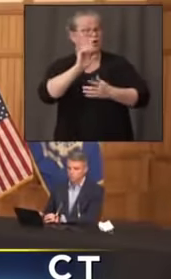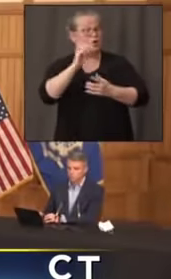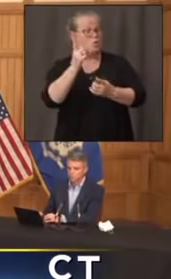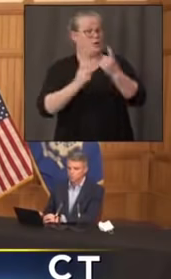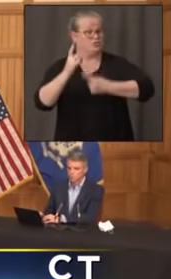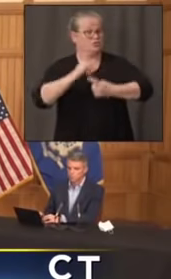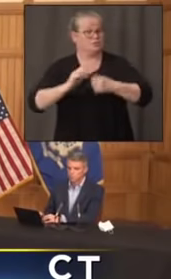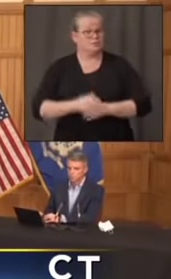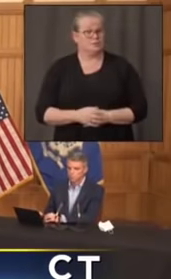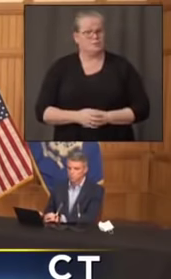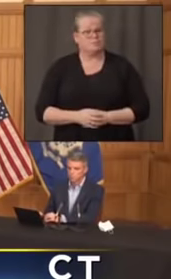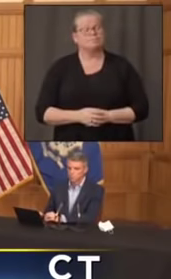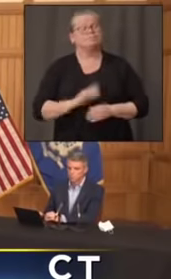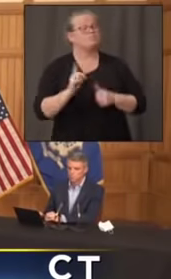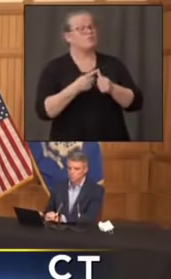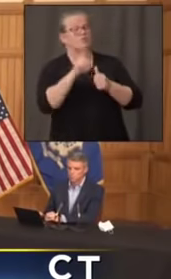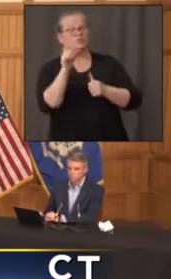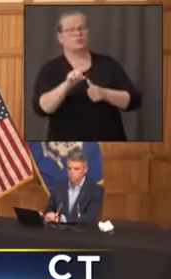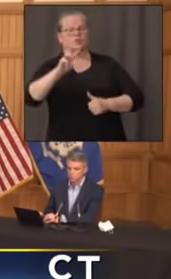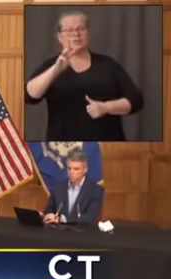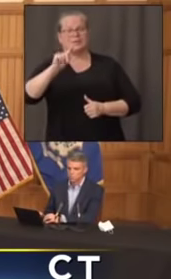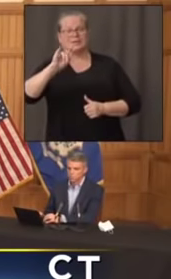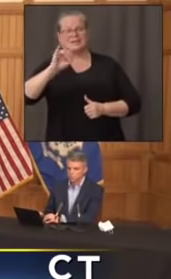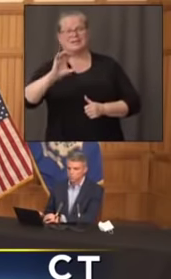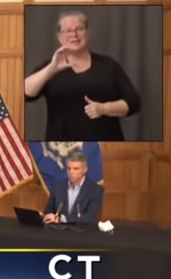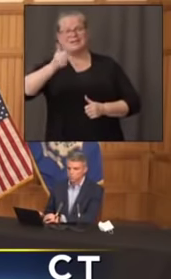WTIC 1080 News.